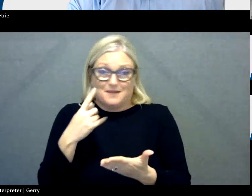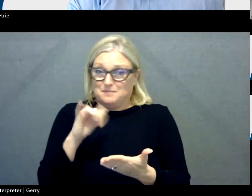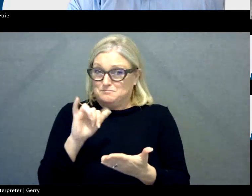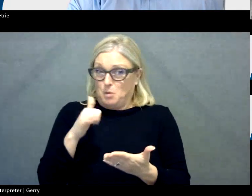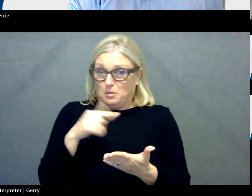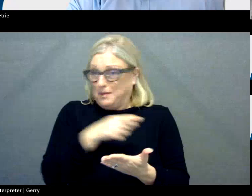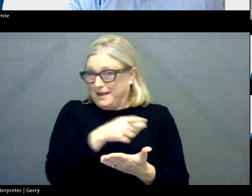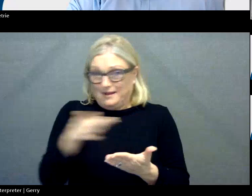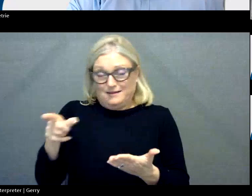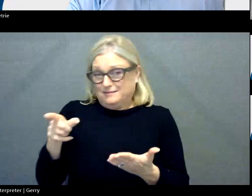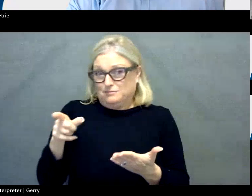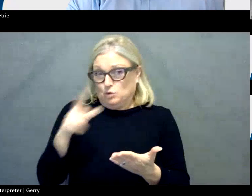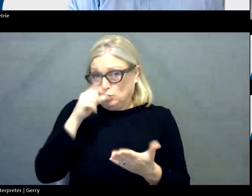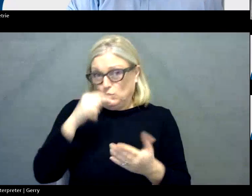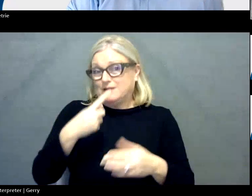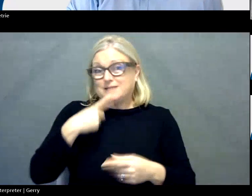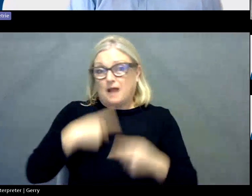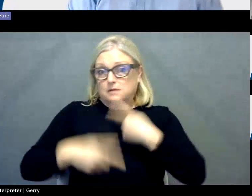time.